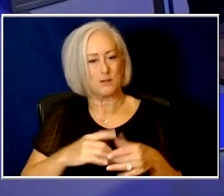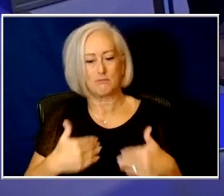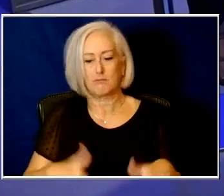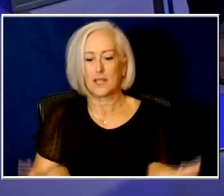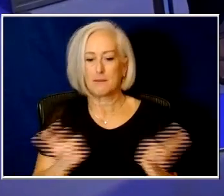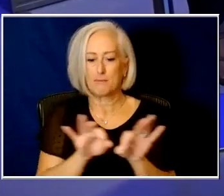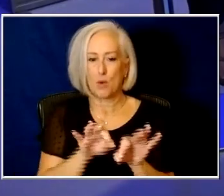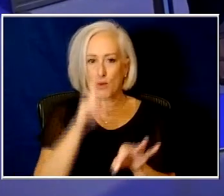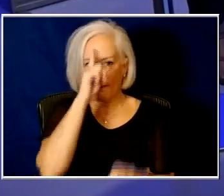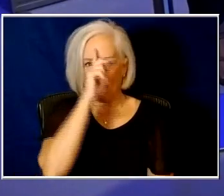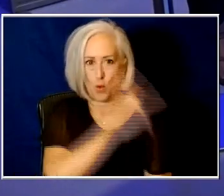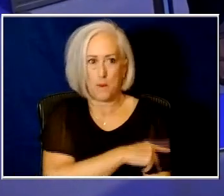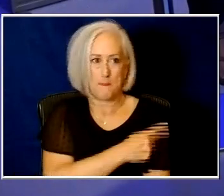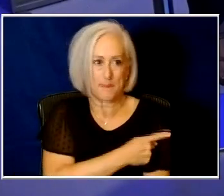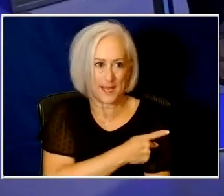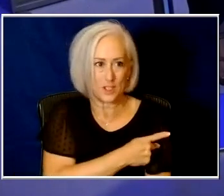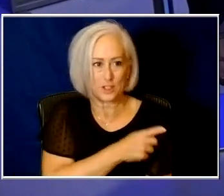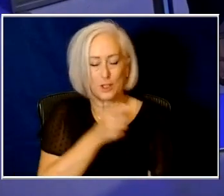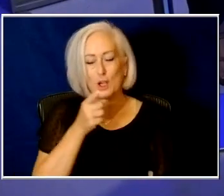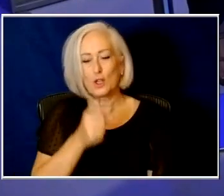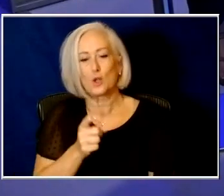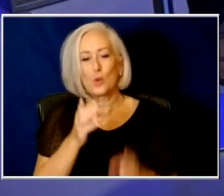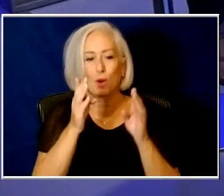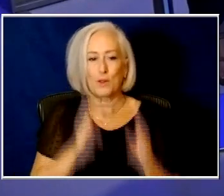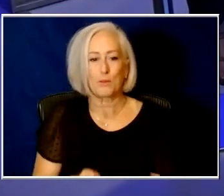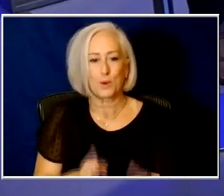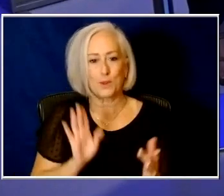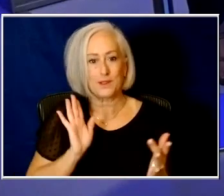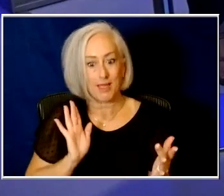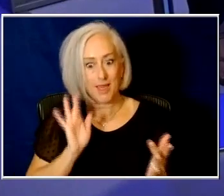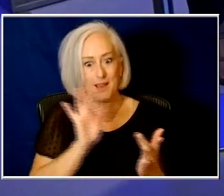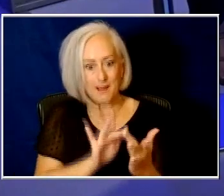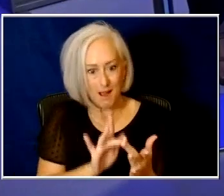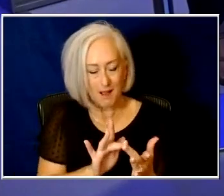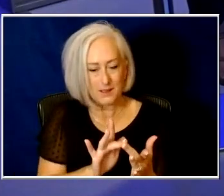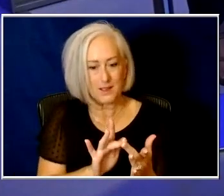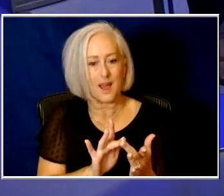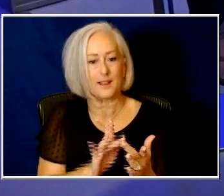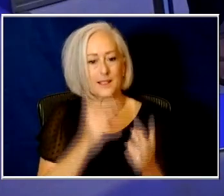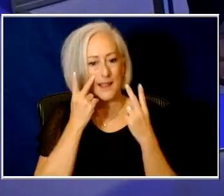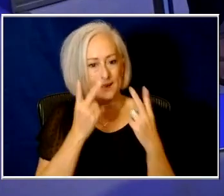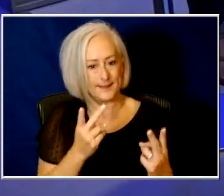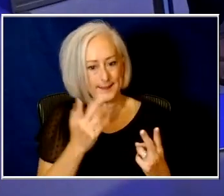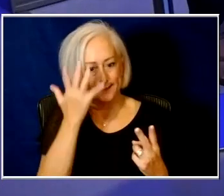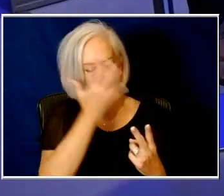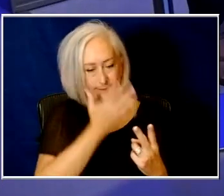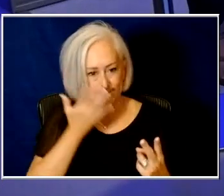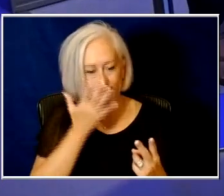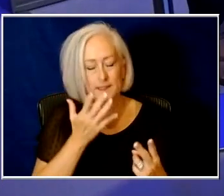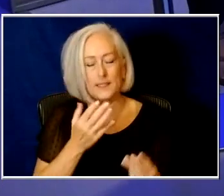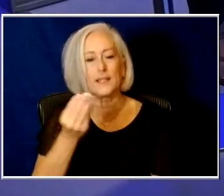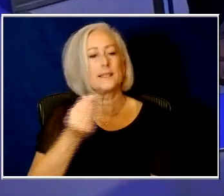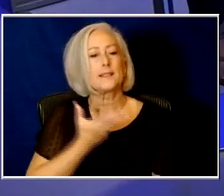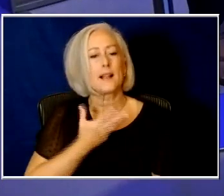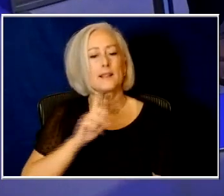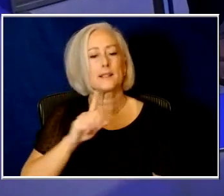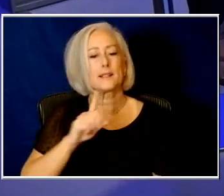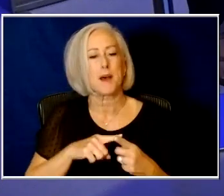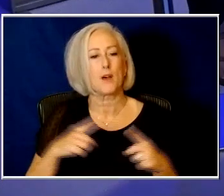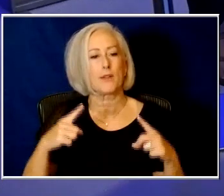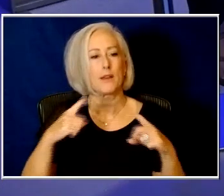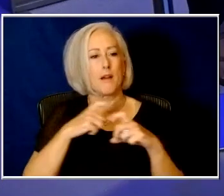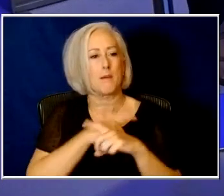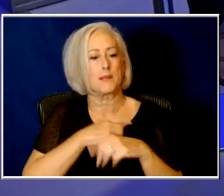line, their front face. You're the ones so often in contact. Tell us a little bit about this very complex process. Tell us how it looks, about how you get this marrow thing